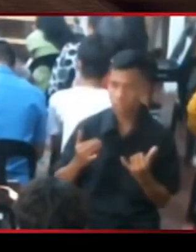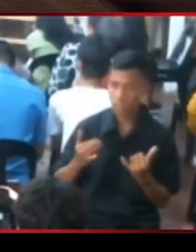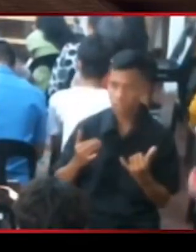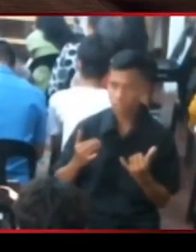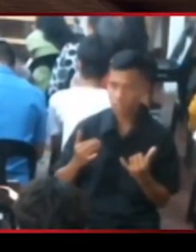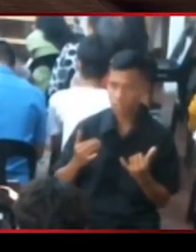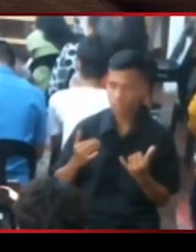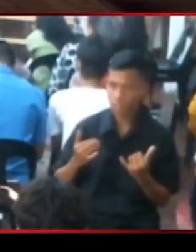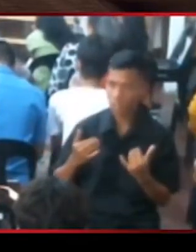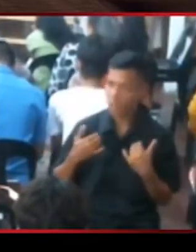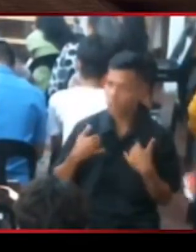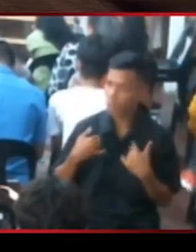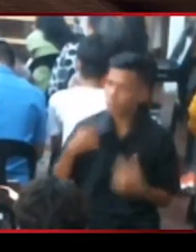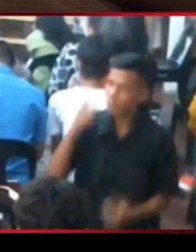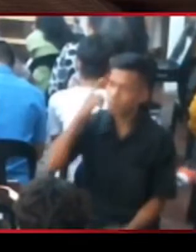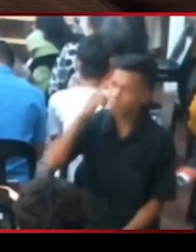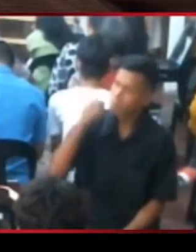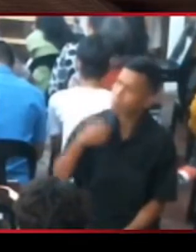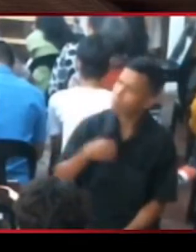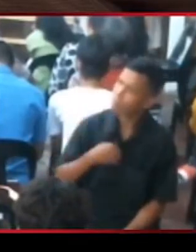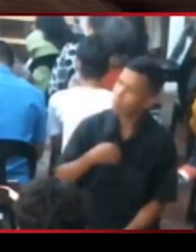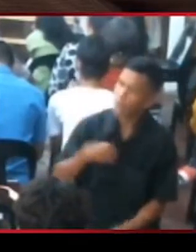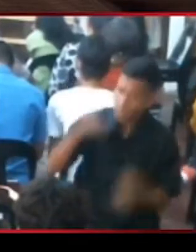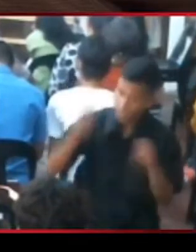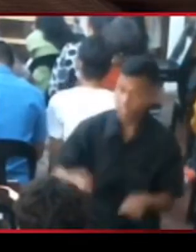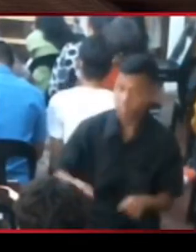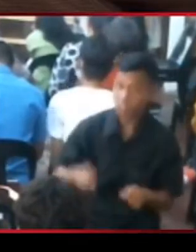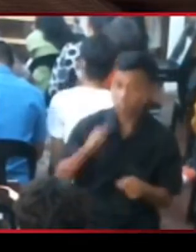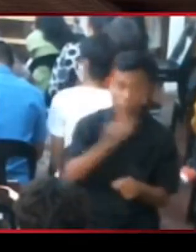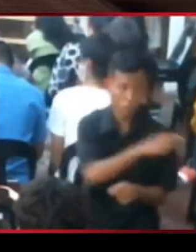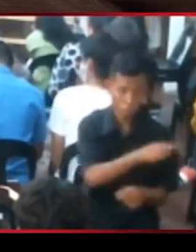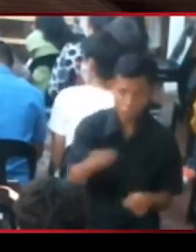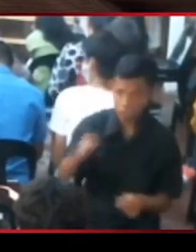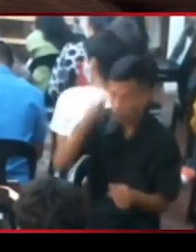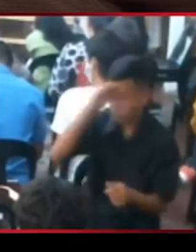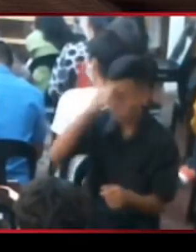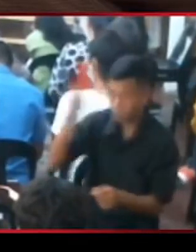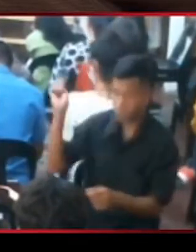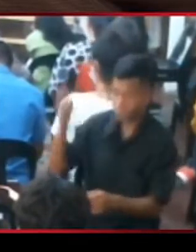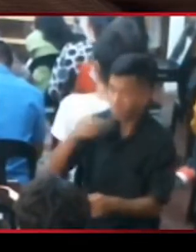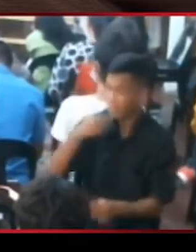point fingers at myself, can you remember anything I said?